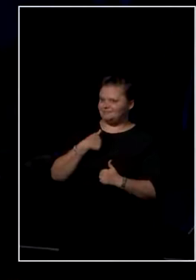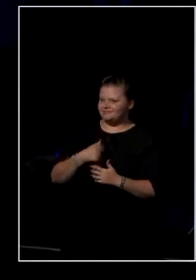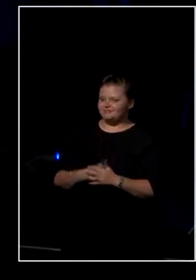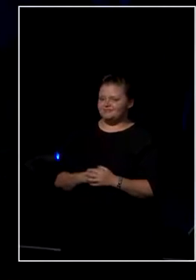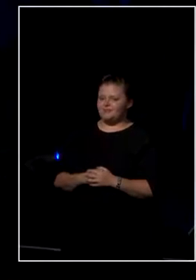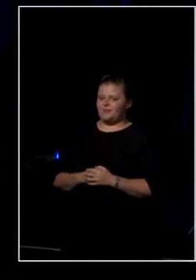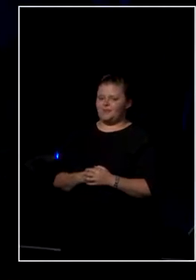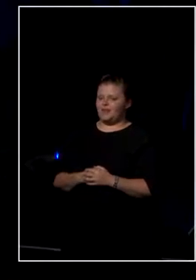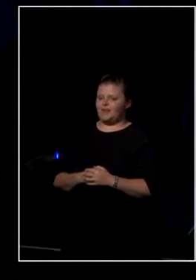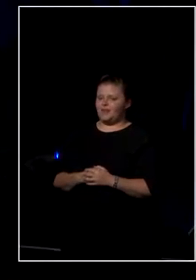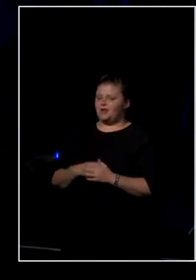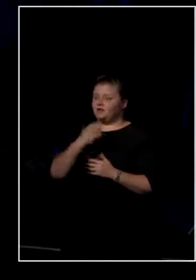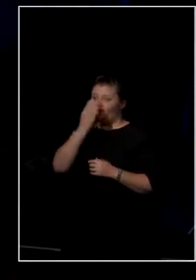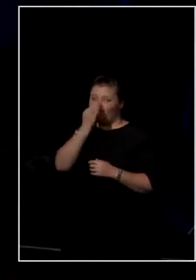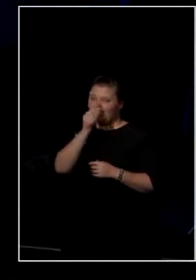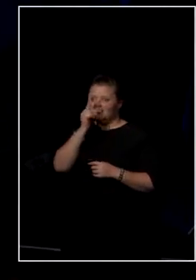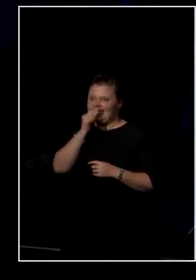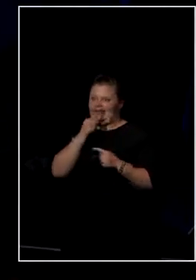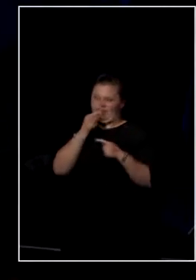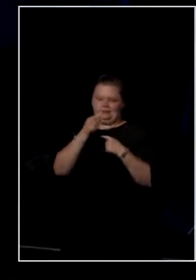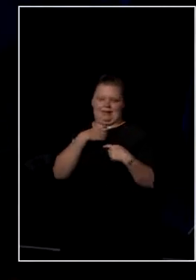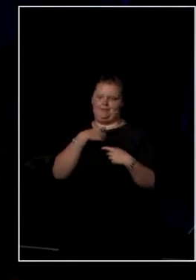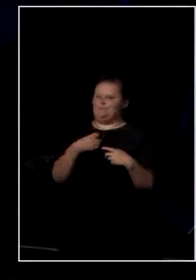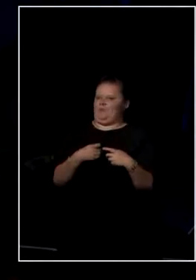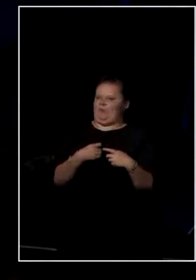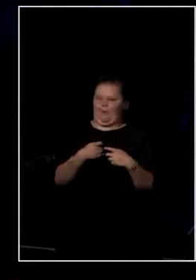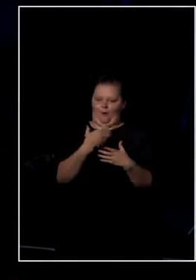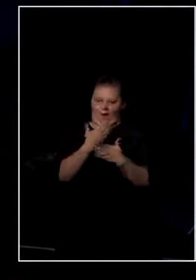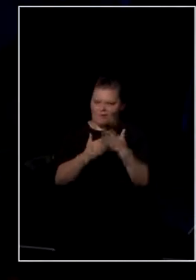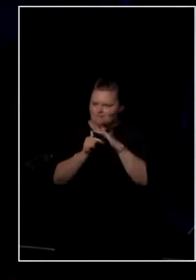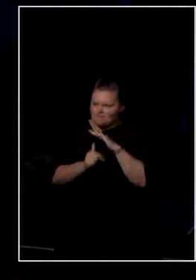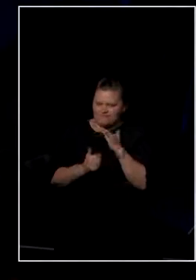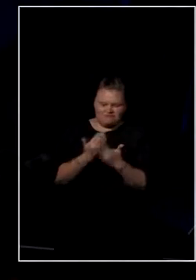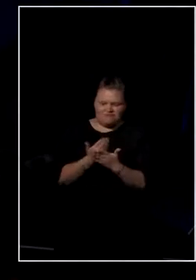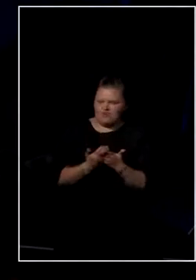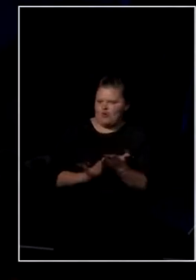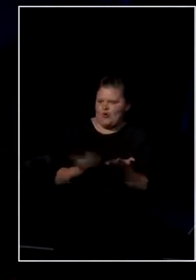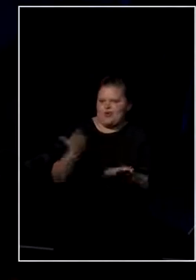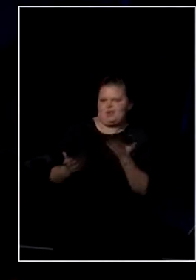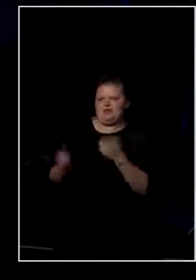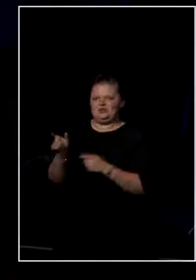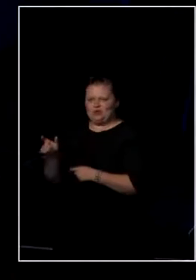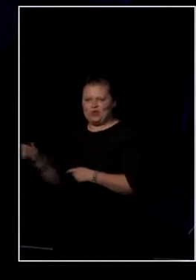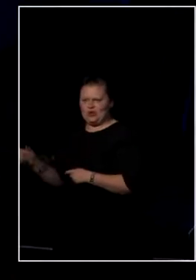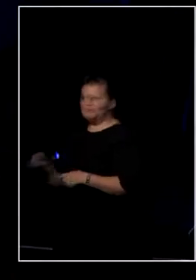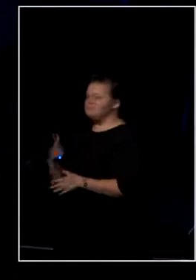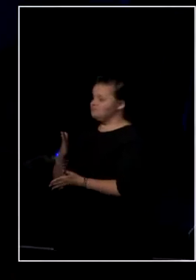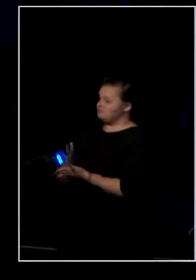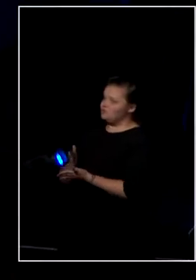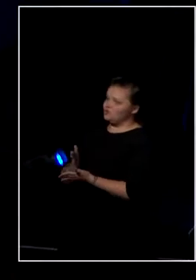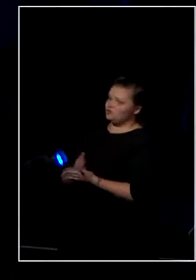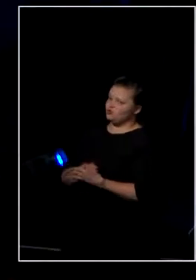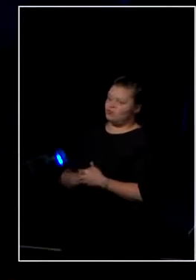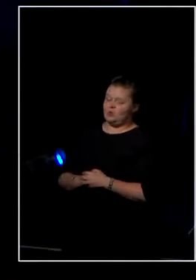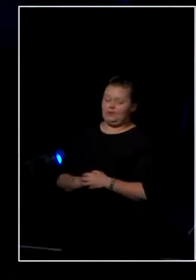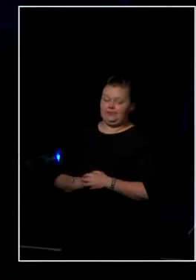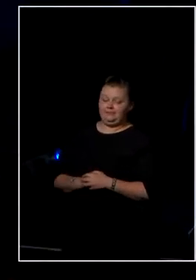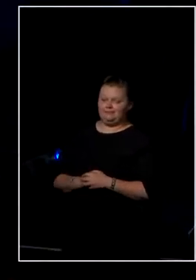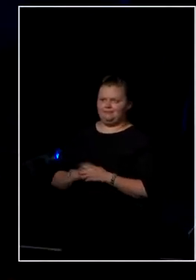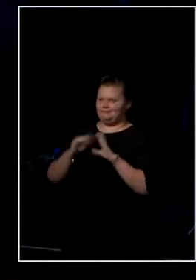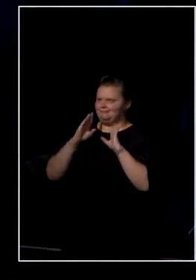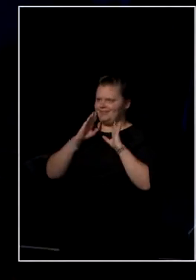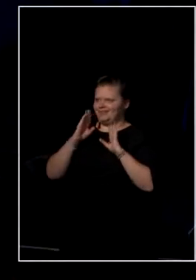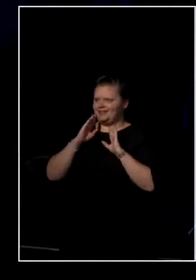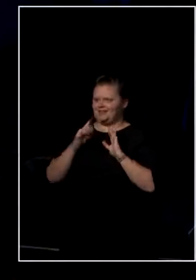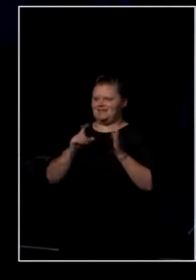but pictures can tell stories more than words. Yeah. As well. True. Yeah. It's